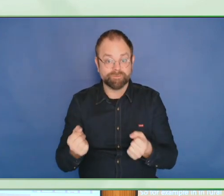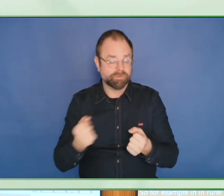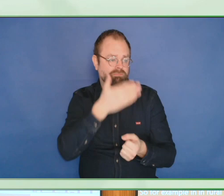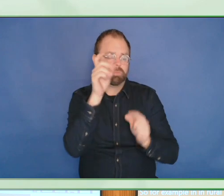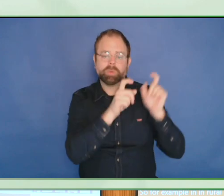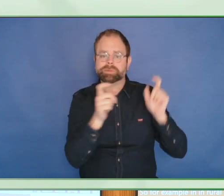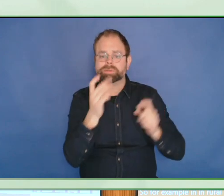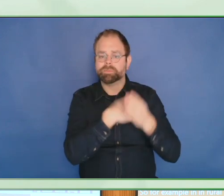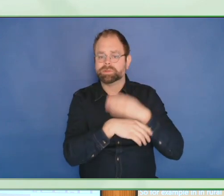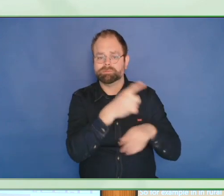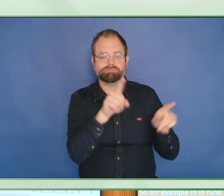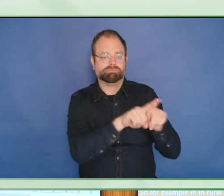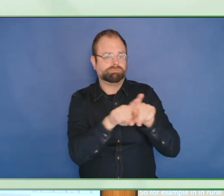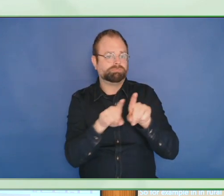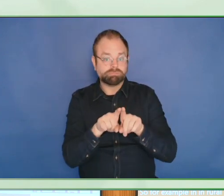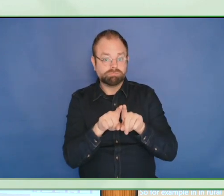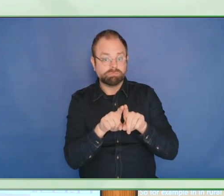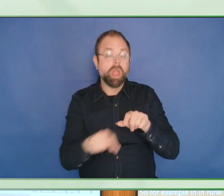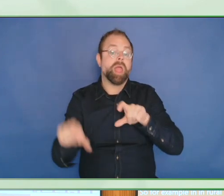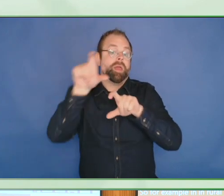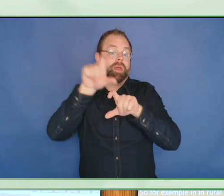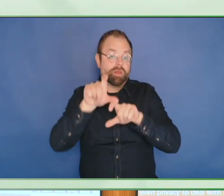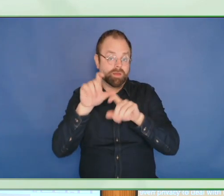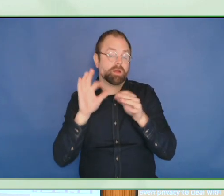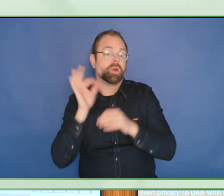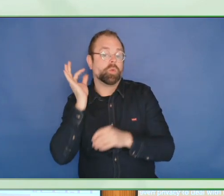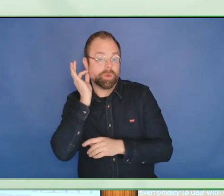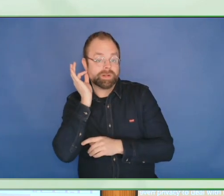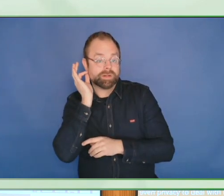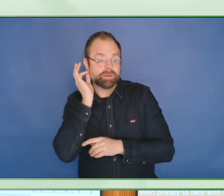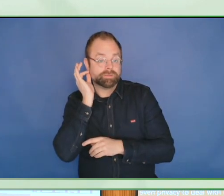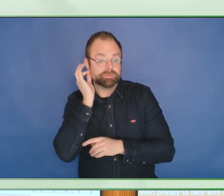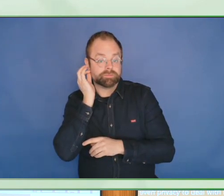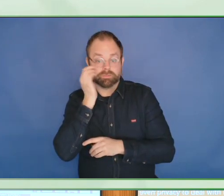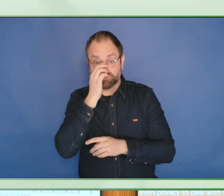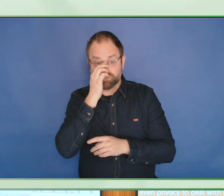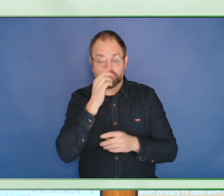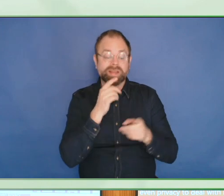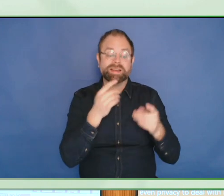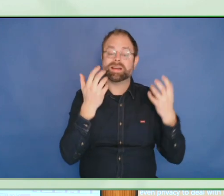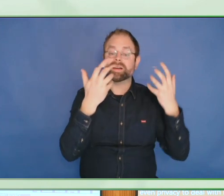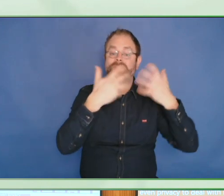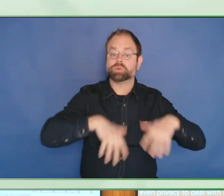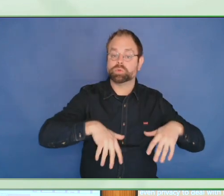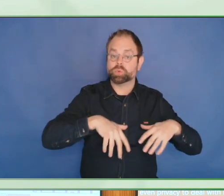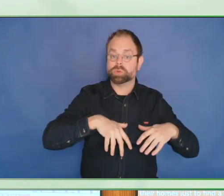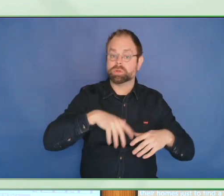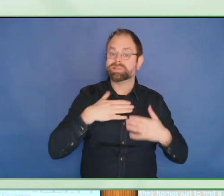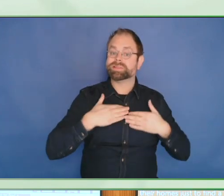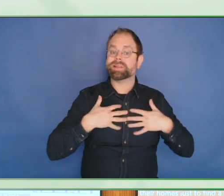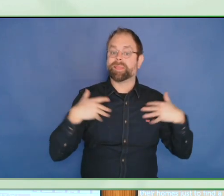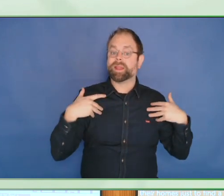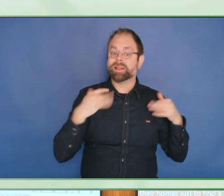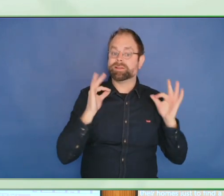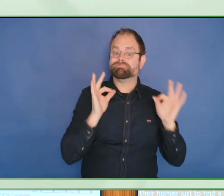women have to walk far from their homes just to find a private space. And when a woman with a disability